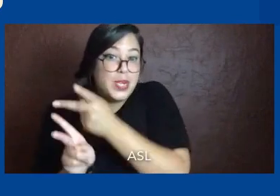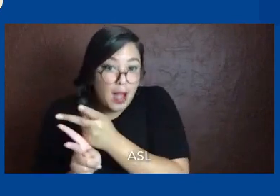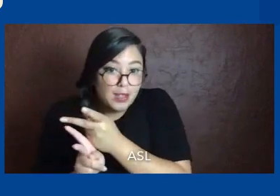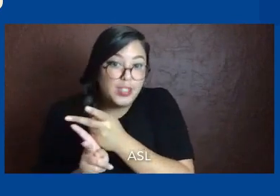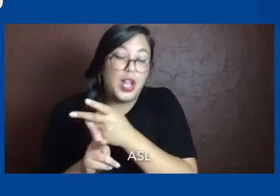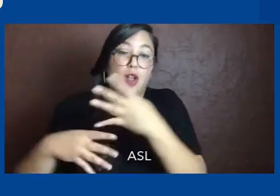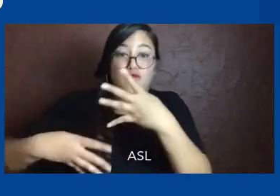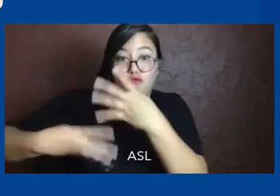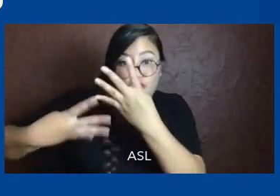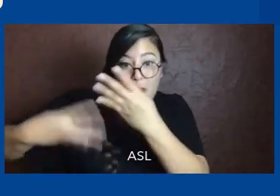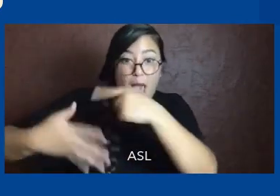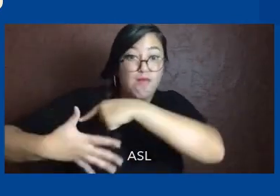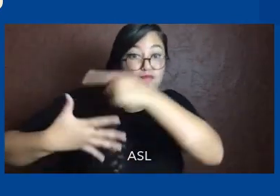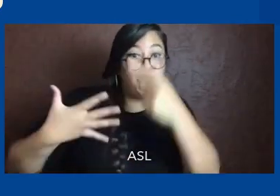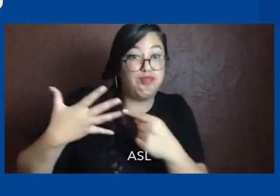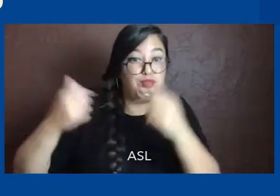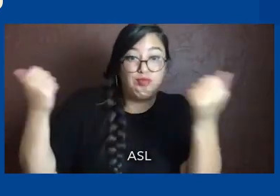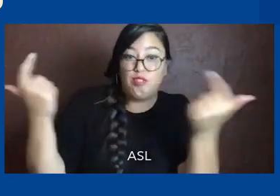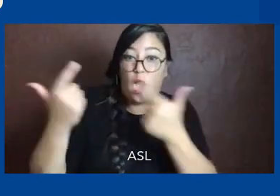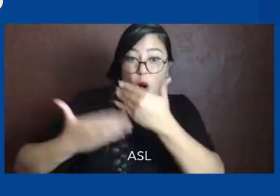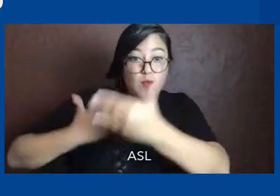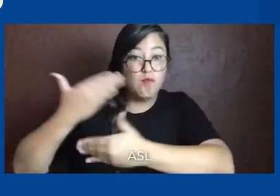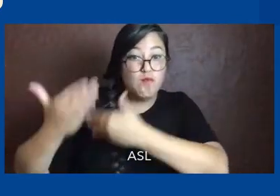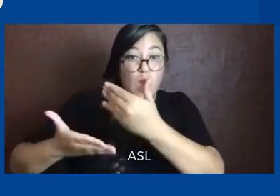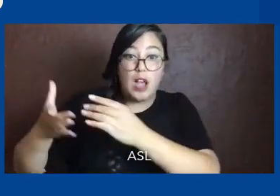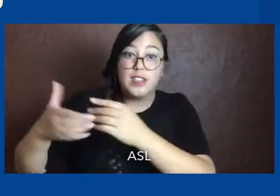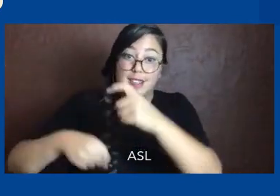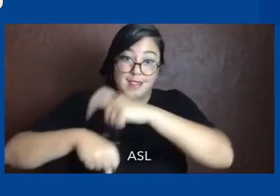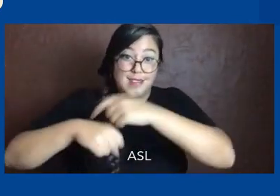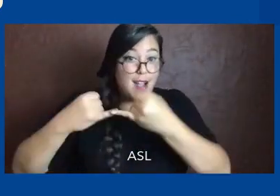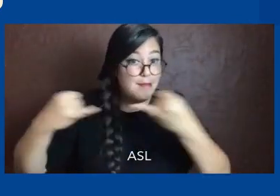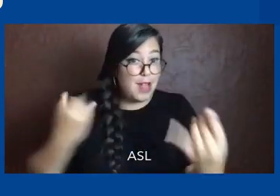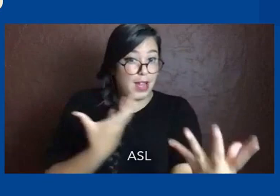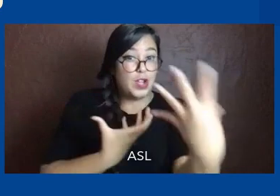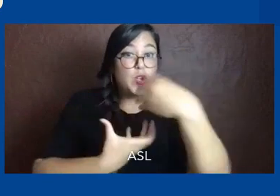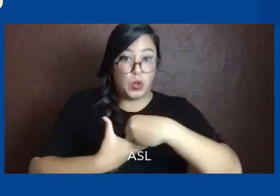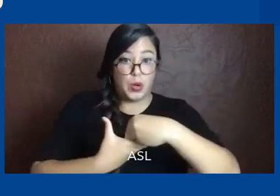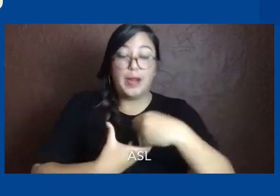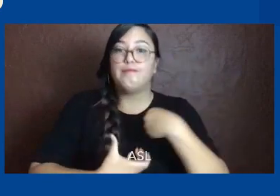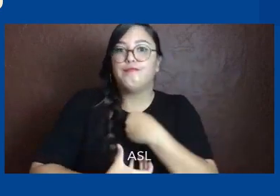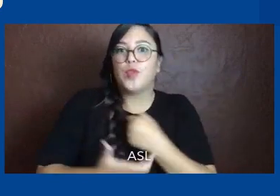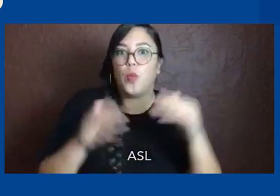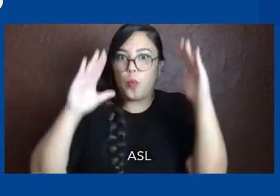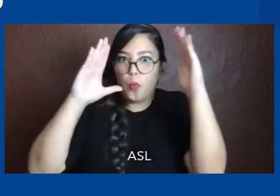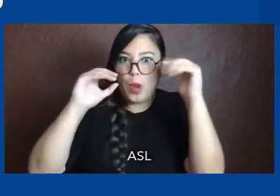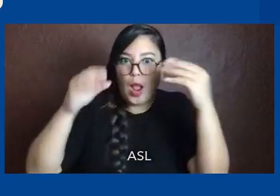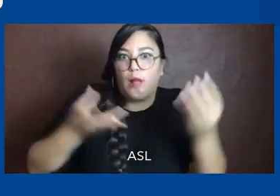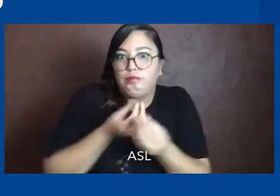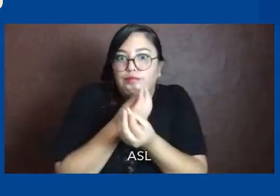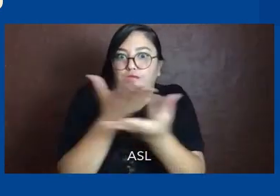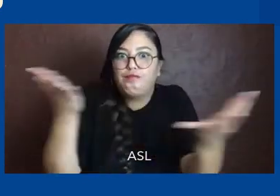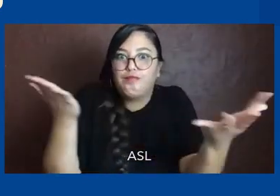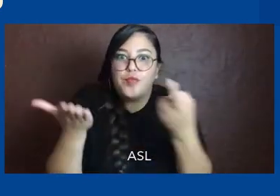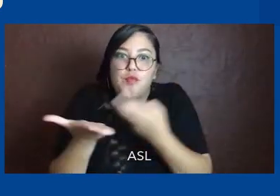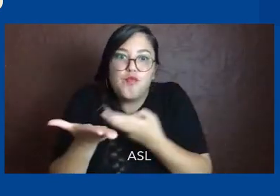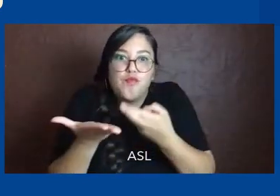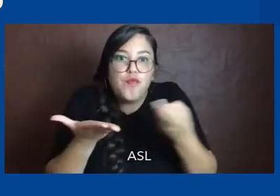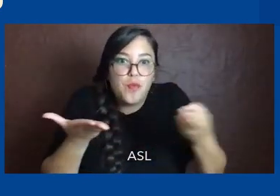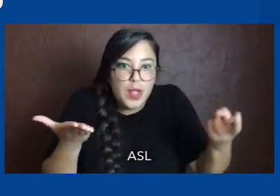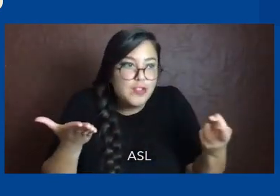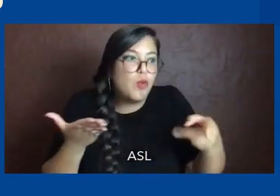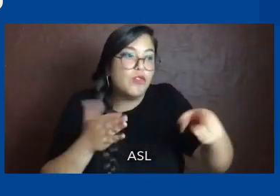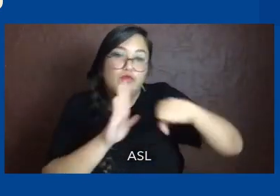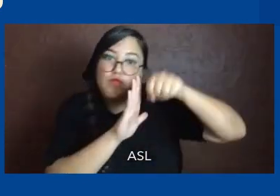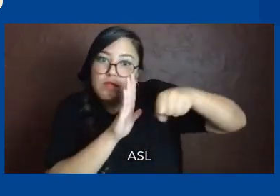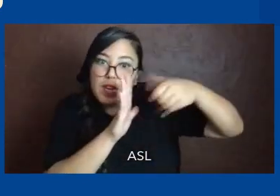hoping by sharing these out today, not just as doc cinematographers, but also as producers, directors, and other folks in the